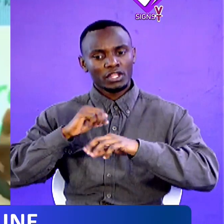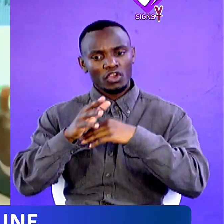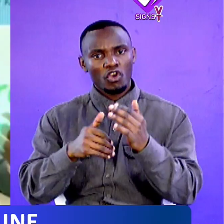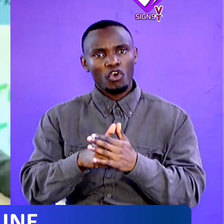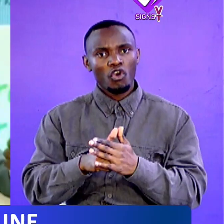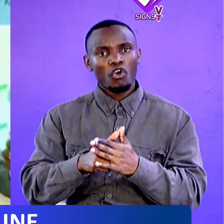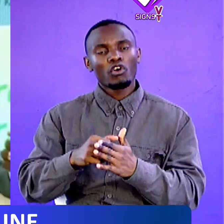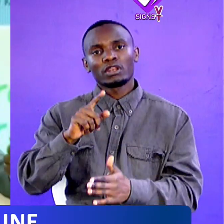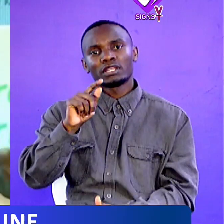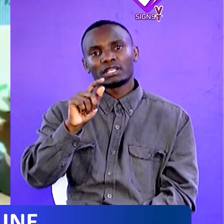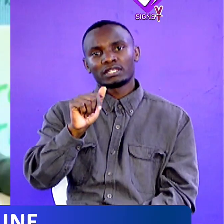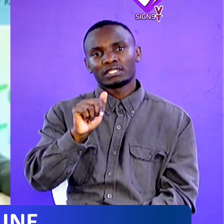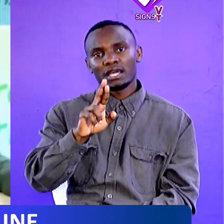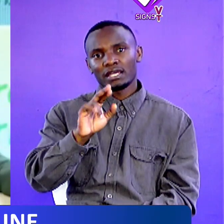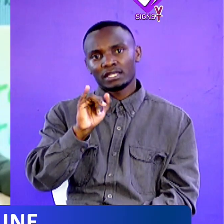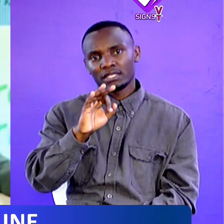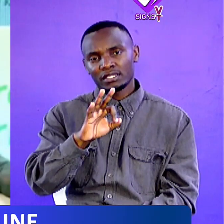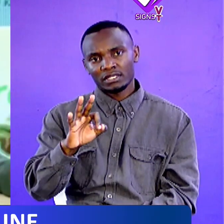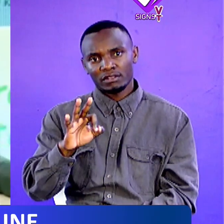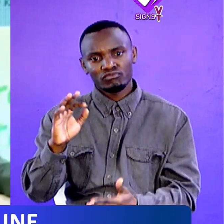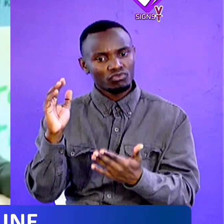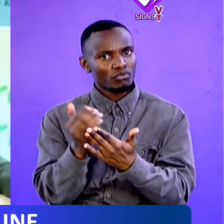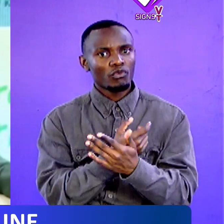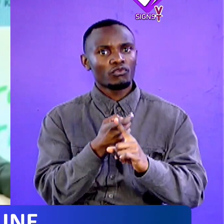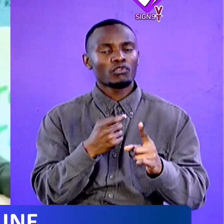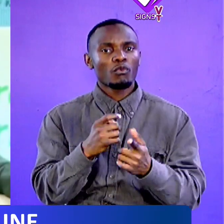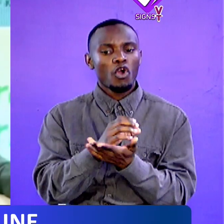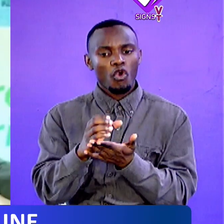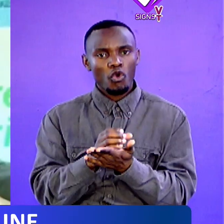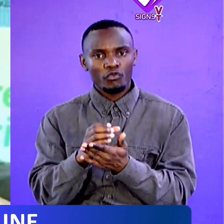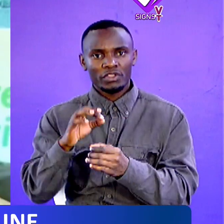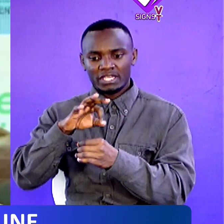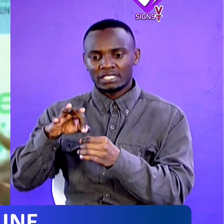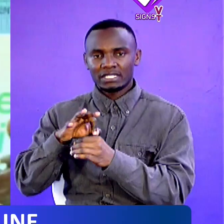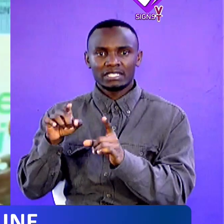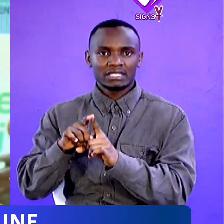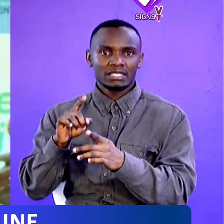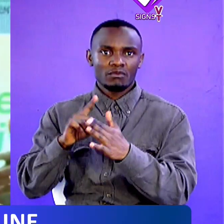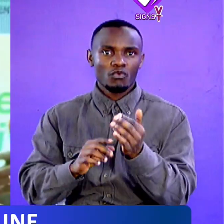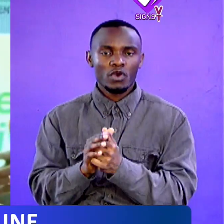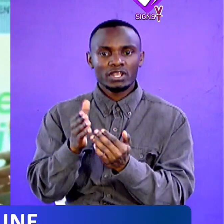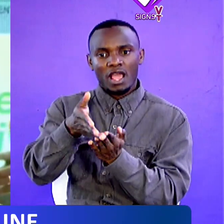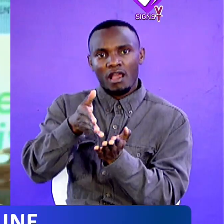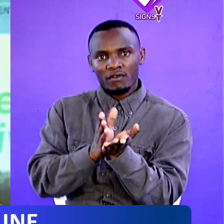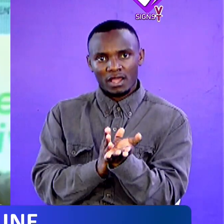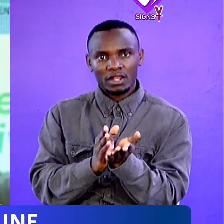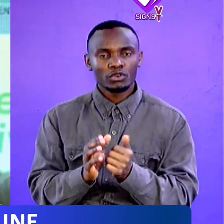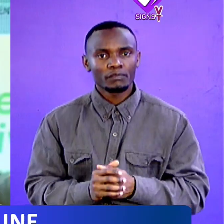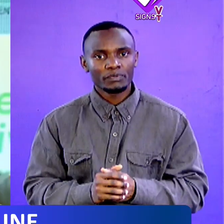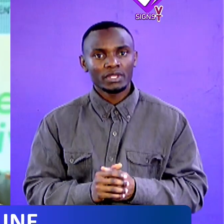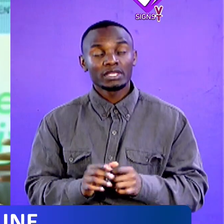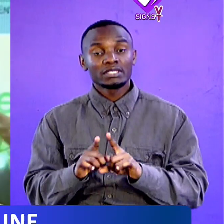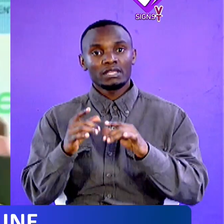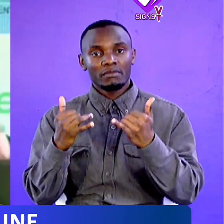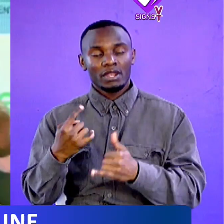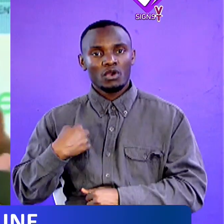tea, on our coffee, on our avocado, and all other agricultural exports. We are progressing conversations with India.